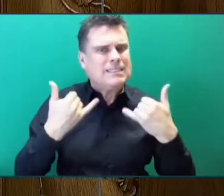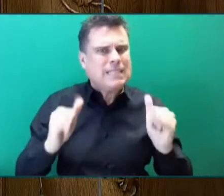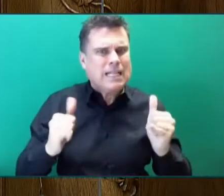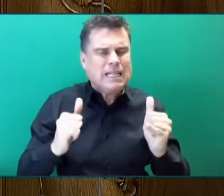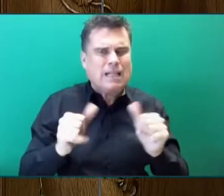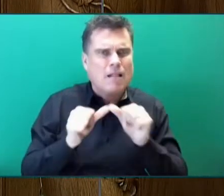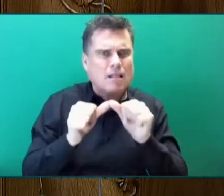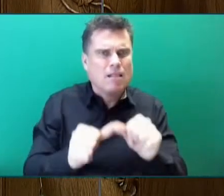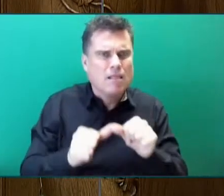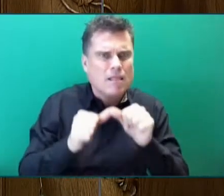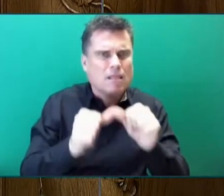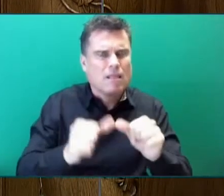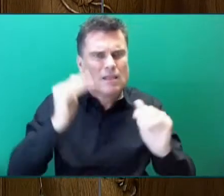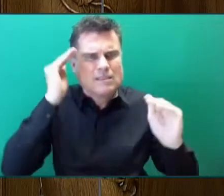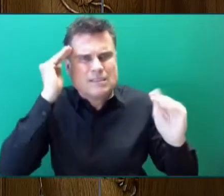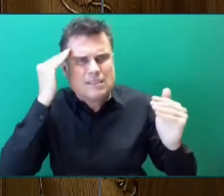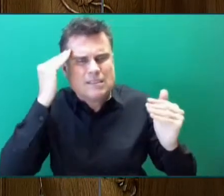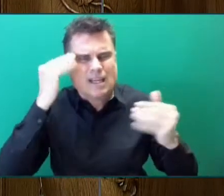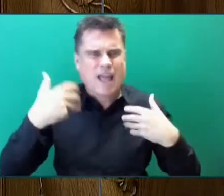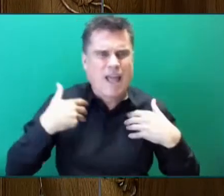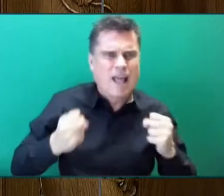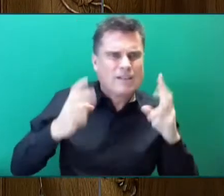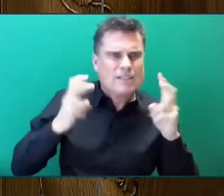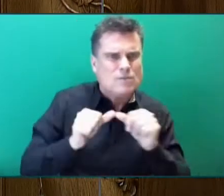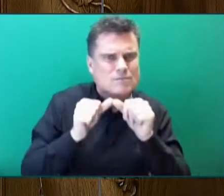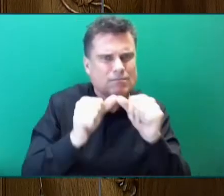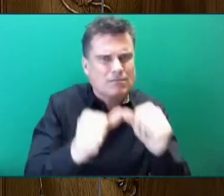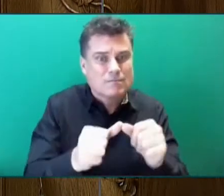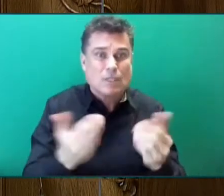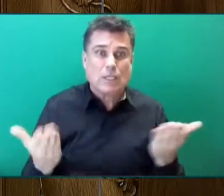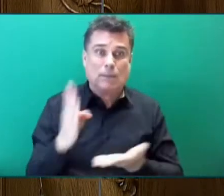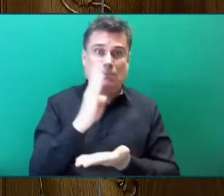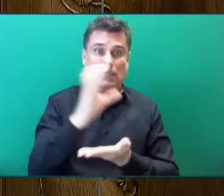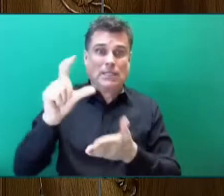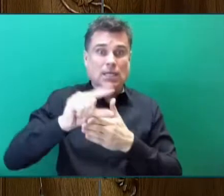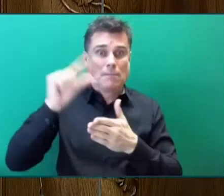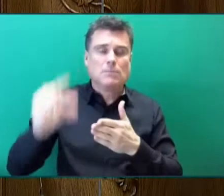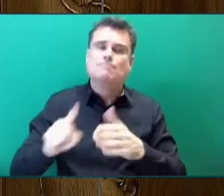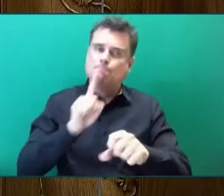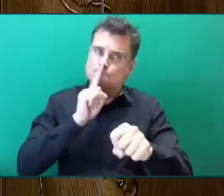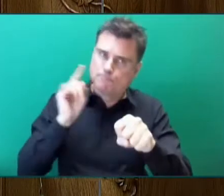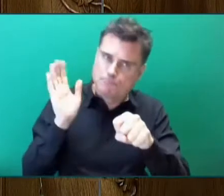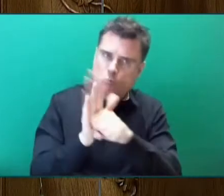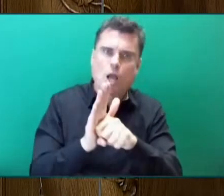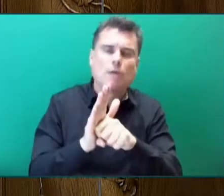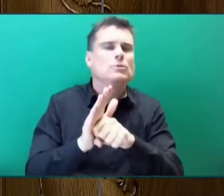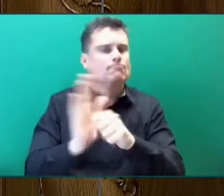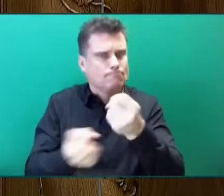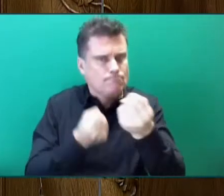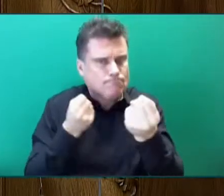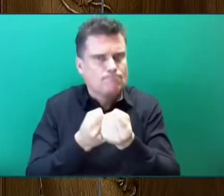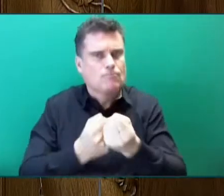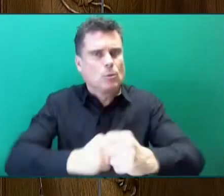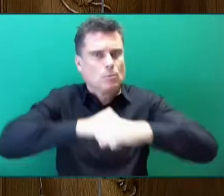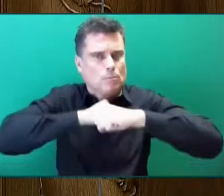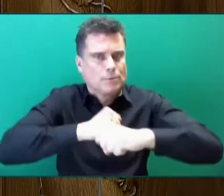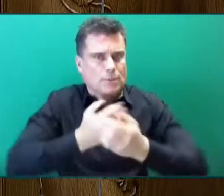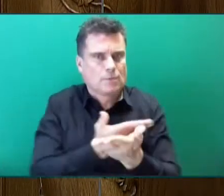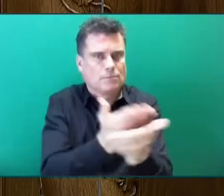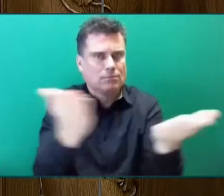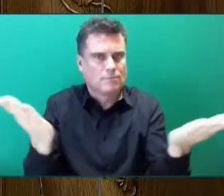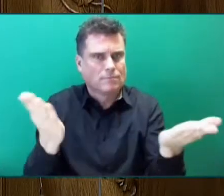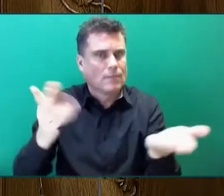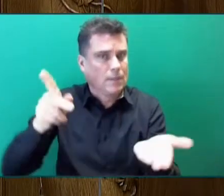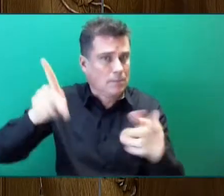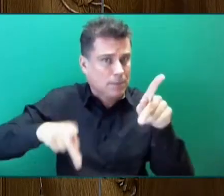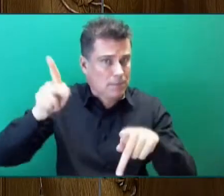health. In the spring, government acted decisively. In a matter of weeks, the government of British Columbia worked with the federal government